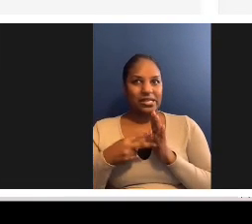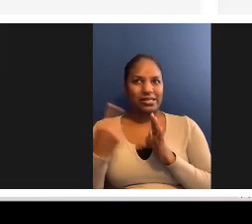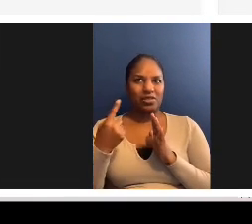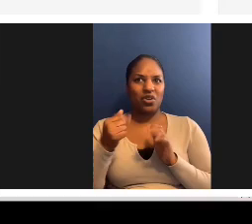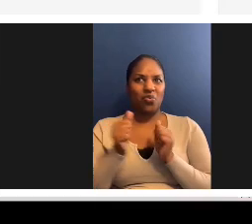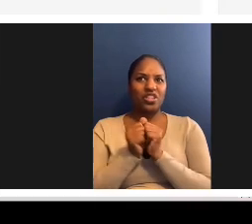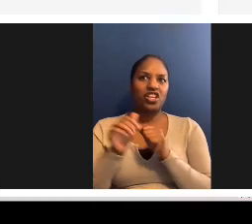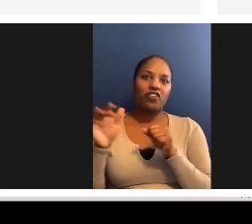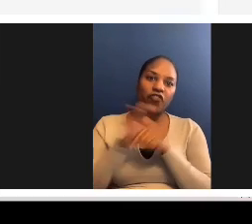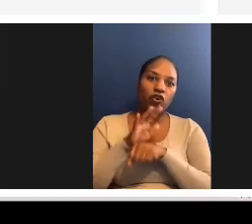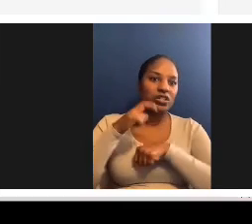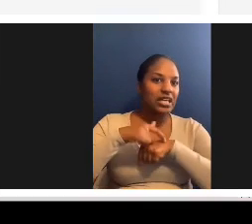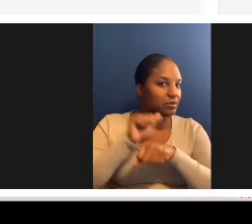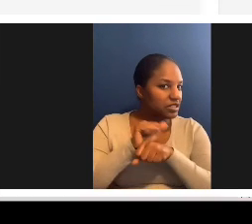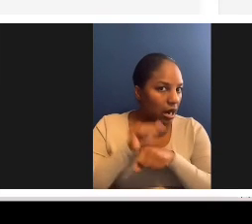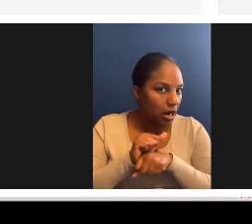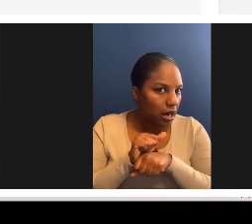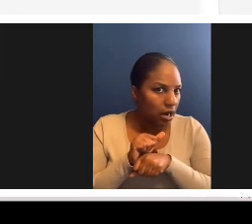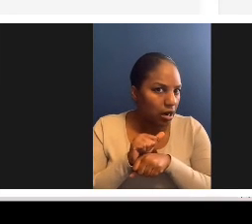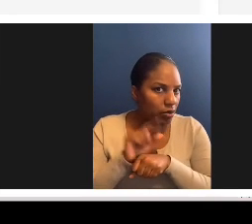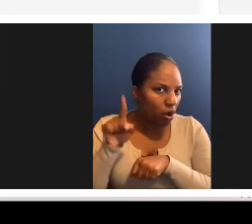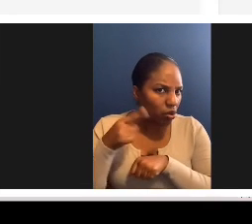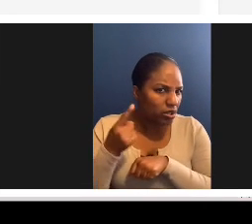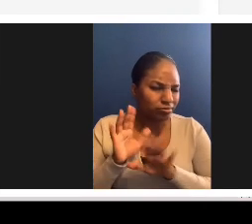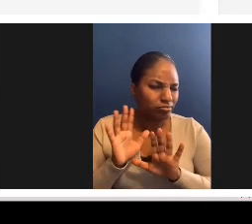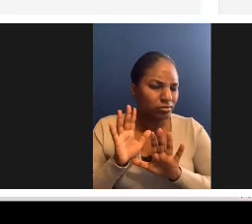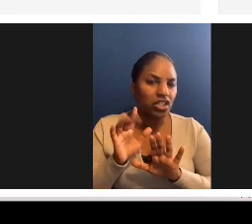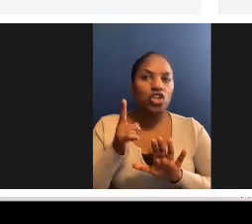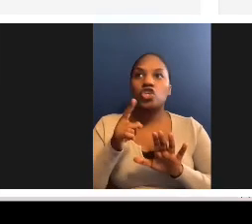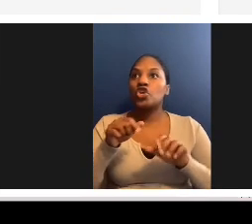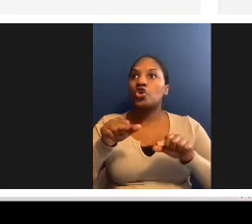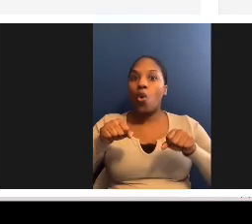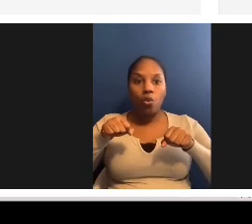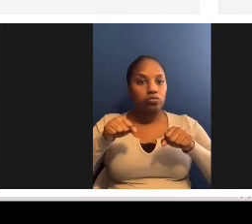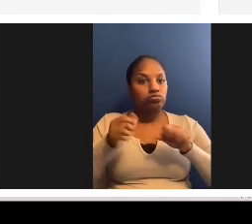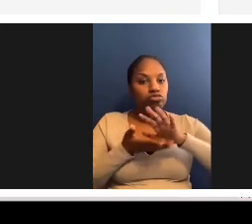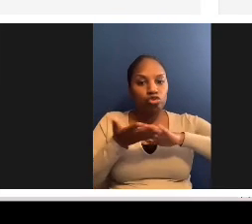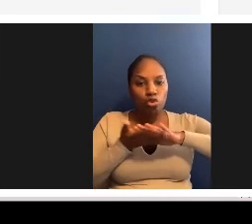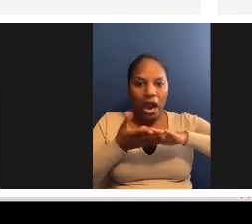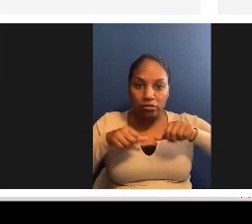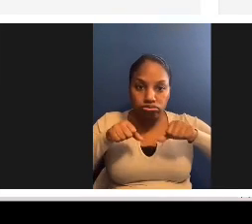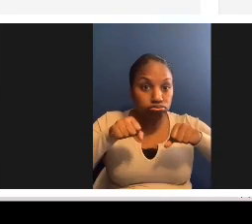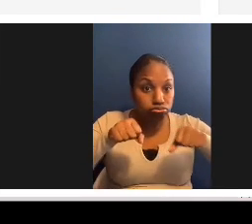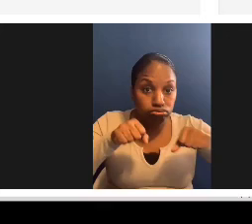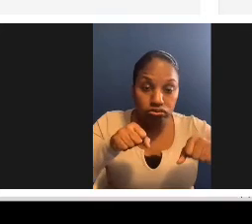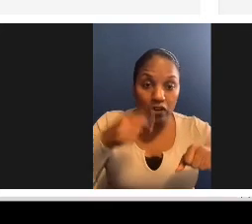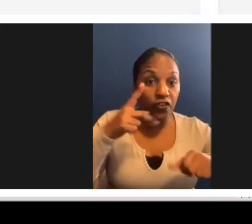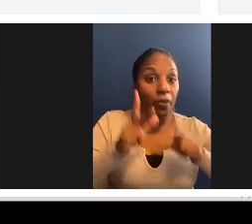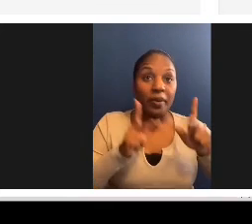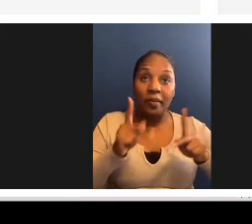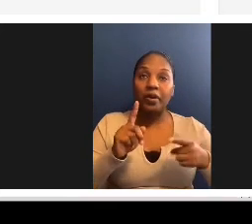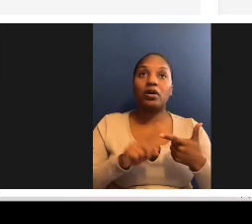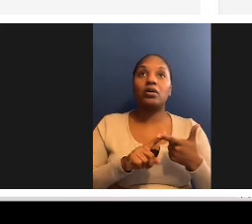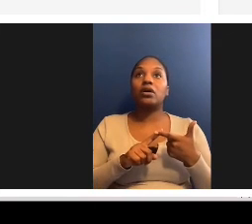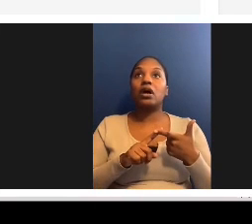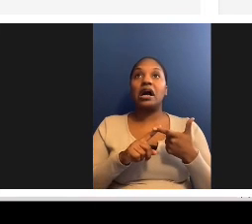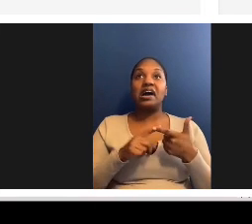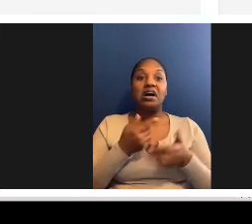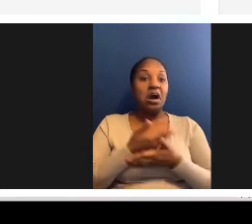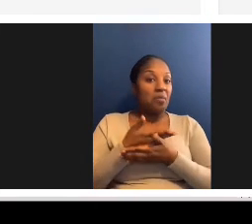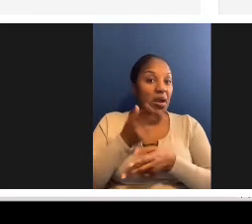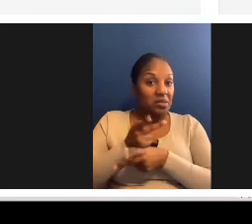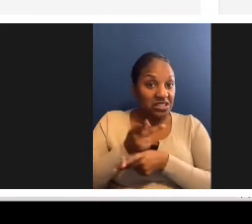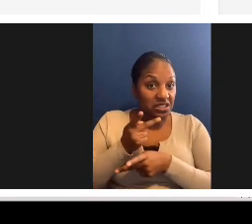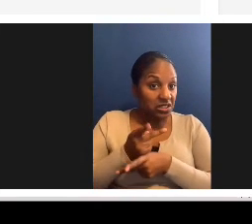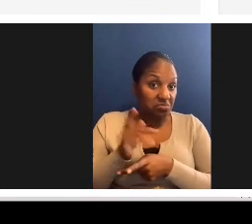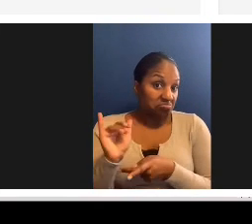job. It could be, you've mown lawns for people. Maybe you're a babysitter, just different things like that.